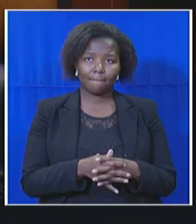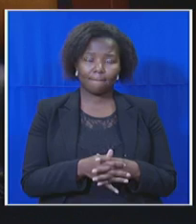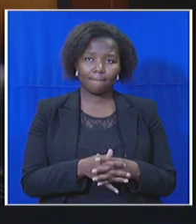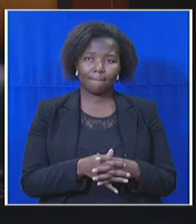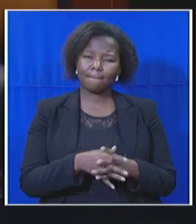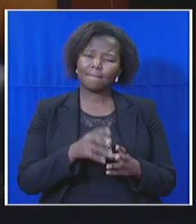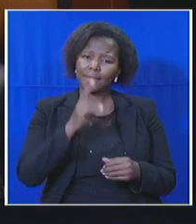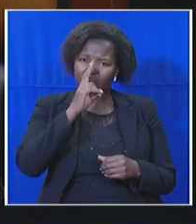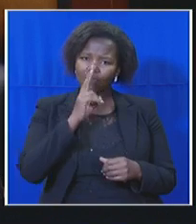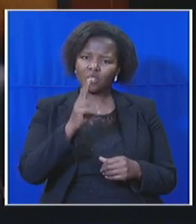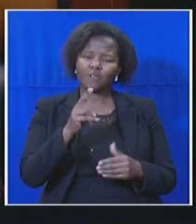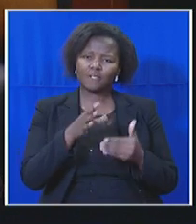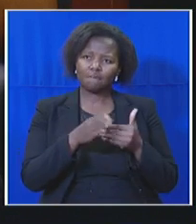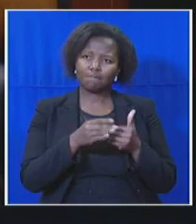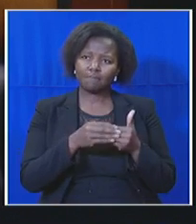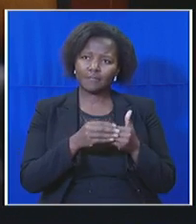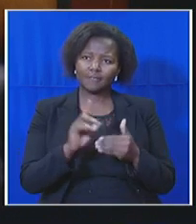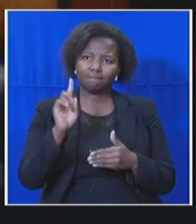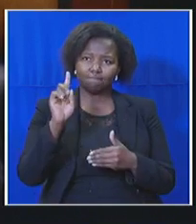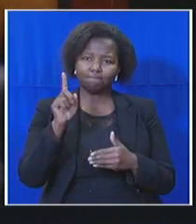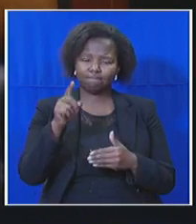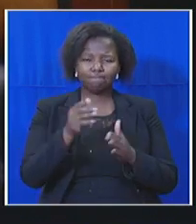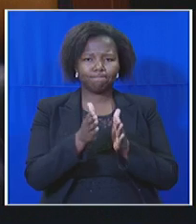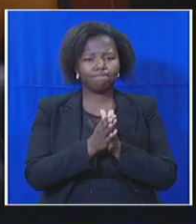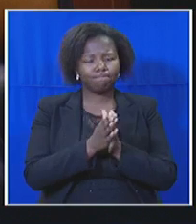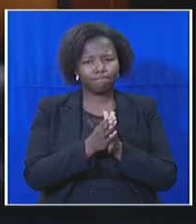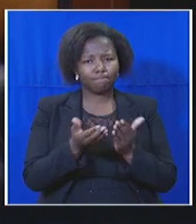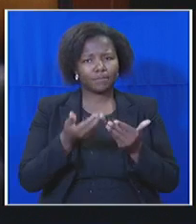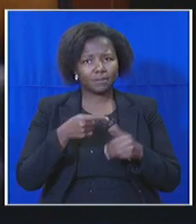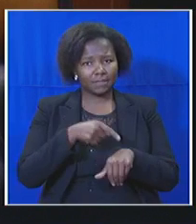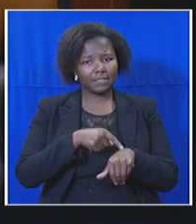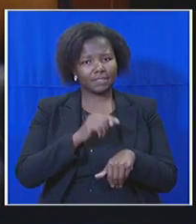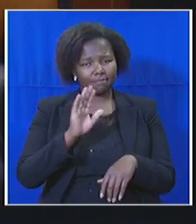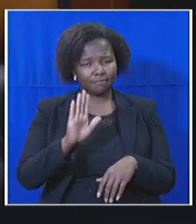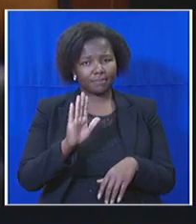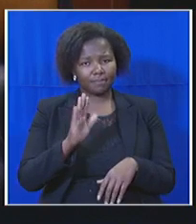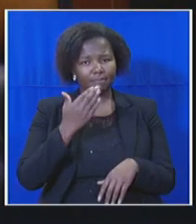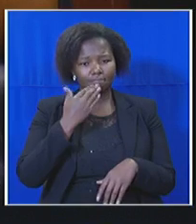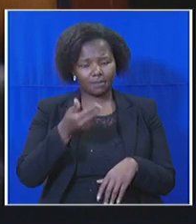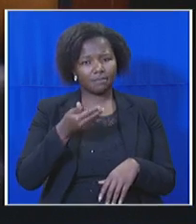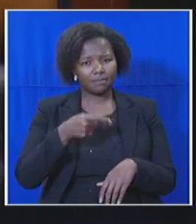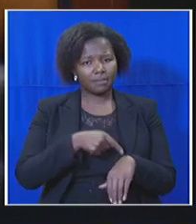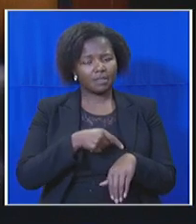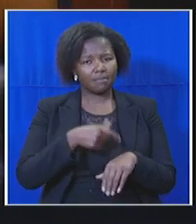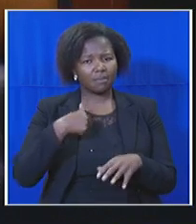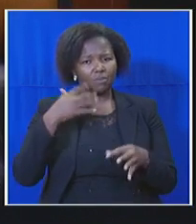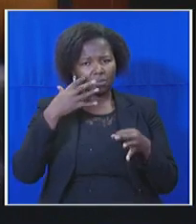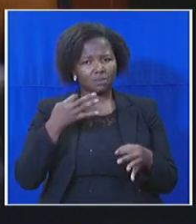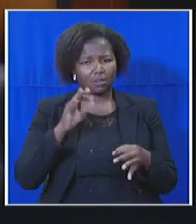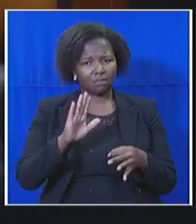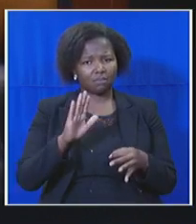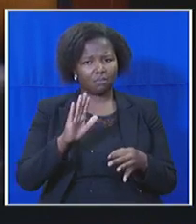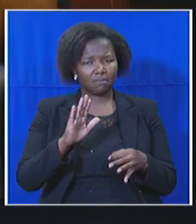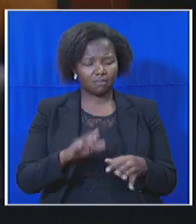Honourable members, Deputy Speaker, can you give me a moment? Can you give me a moment? I will rule on that matter.